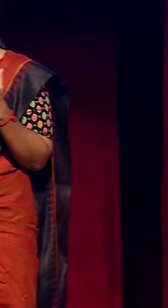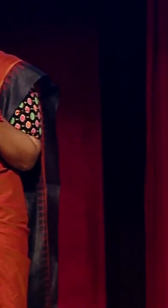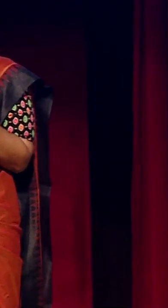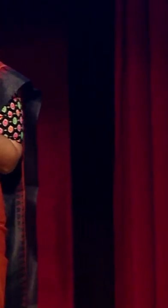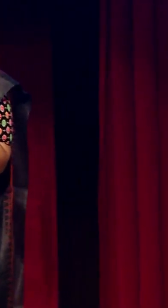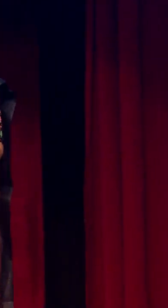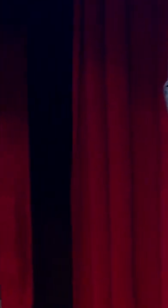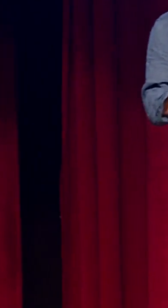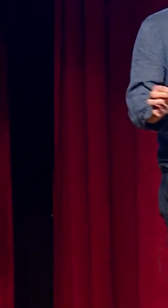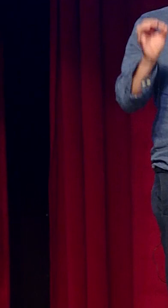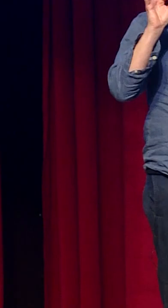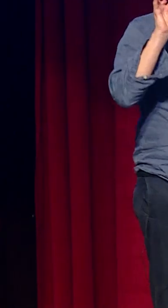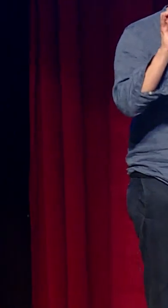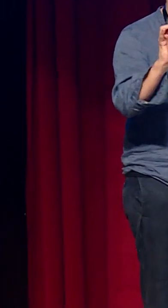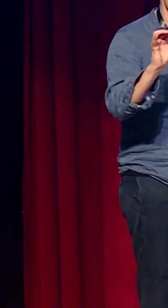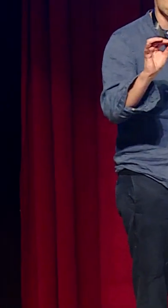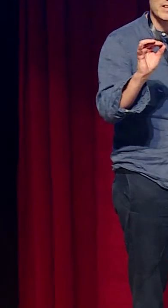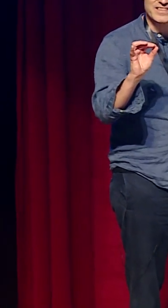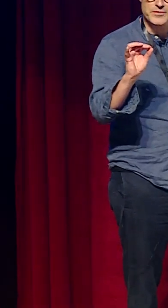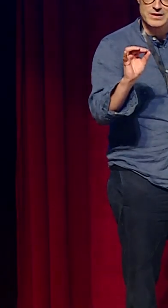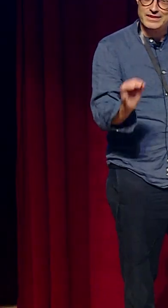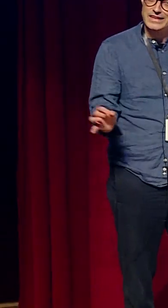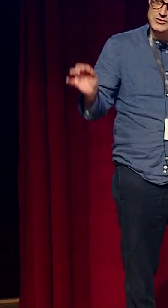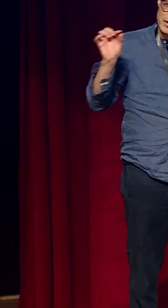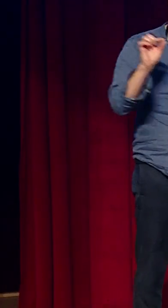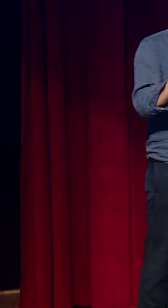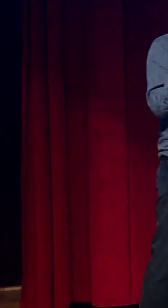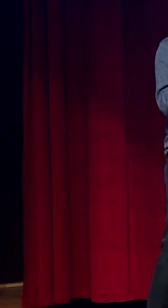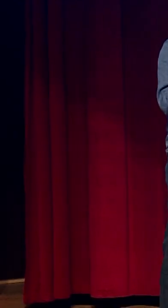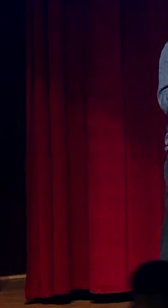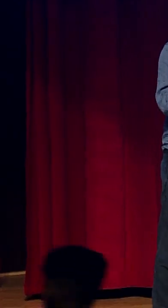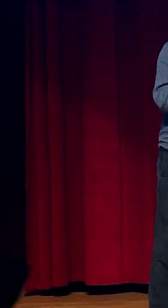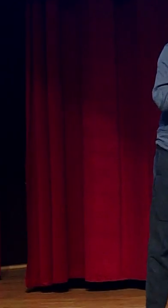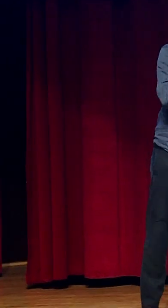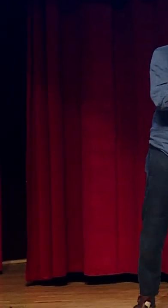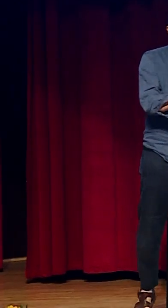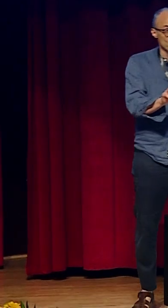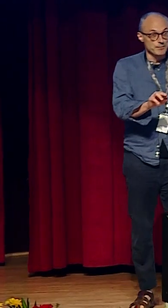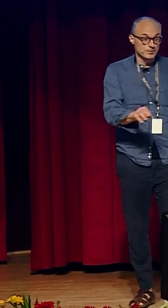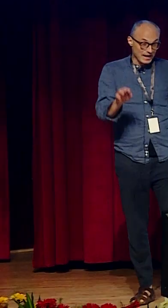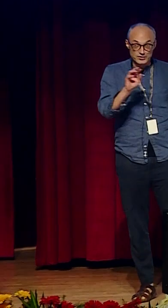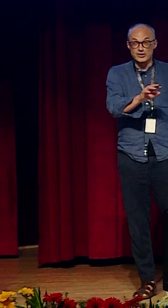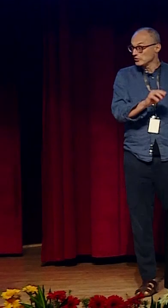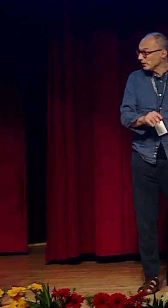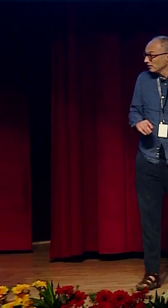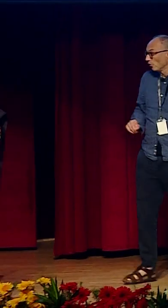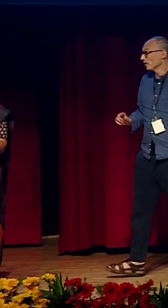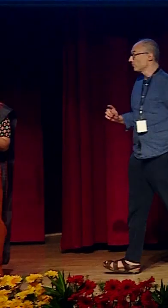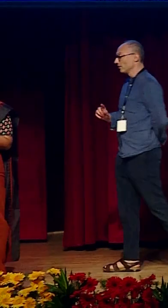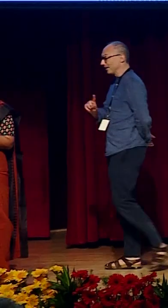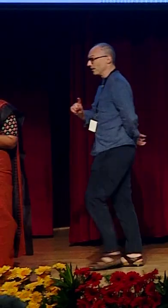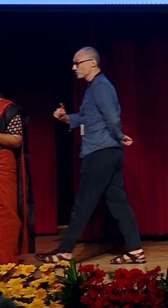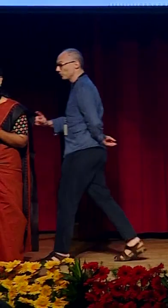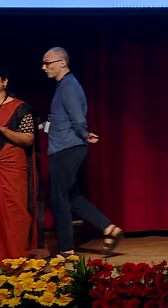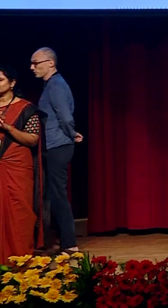I'm eating my own dog food, I'm talking about web accessibility, so everything I'll do is on the web, and you can read along